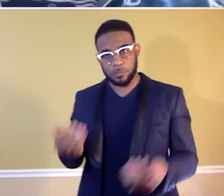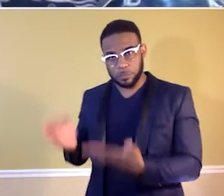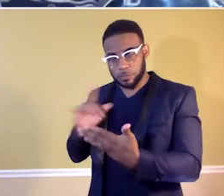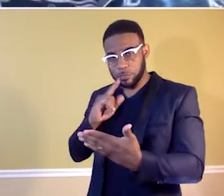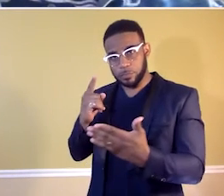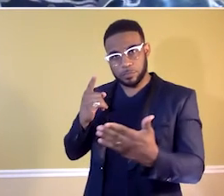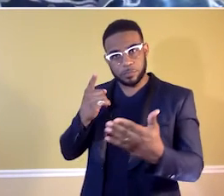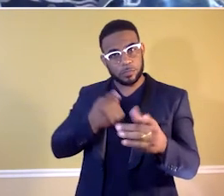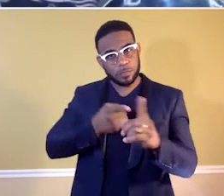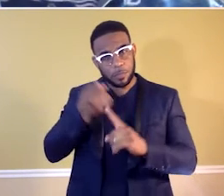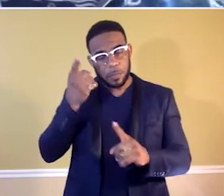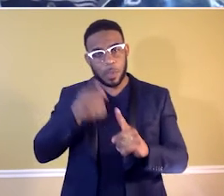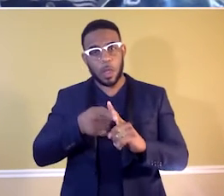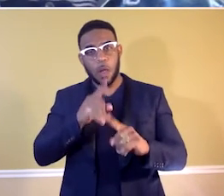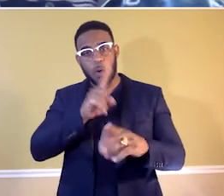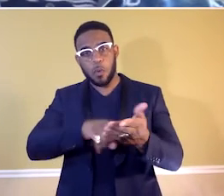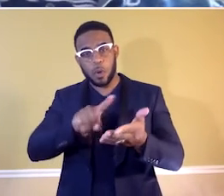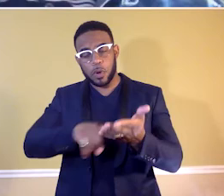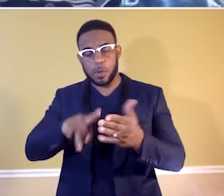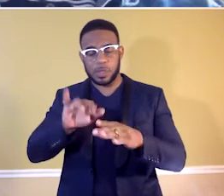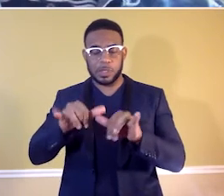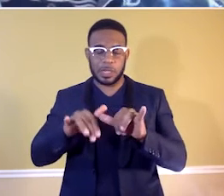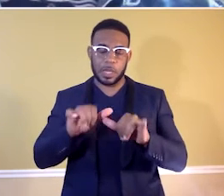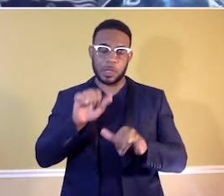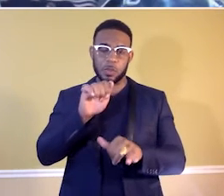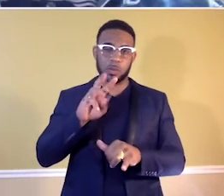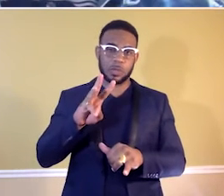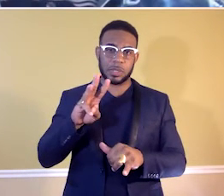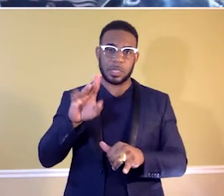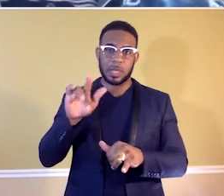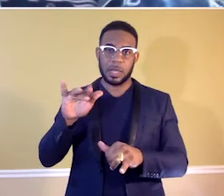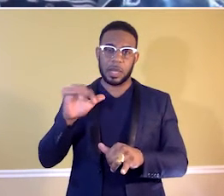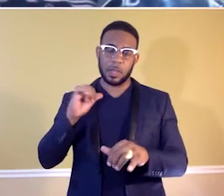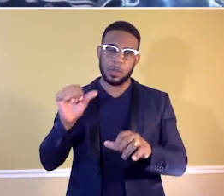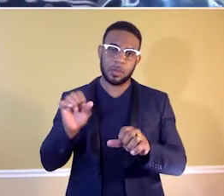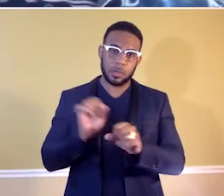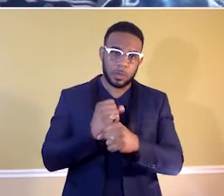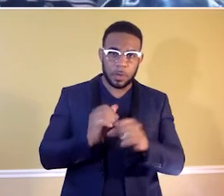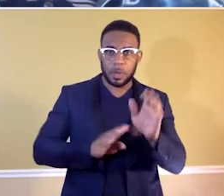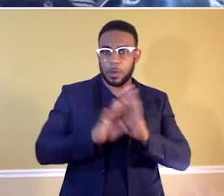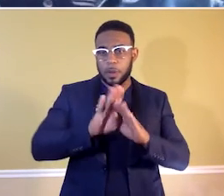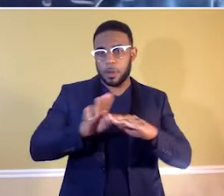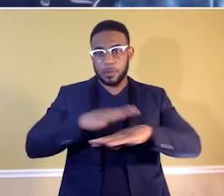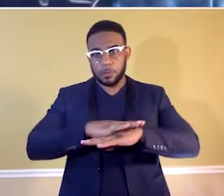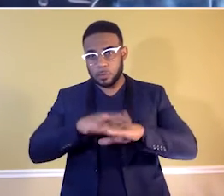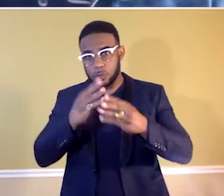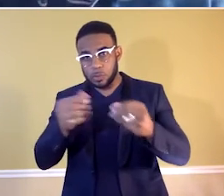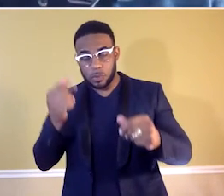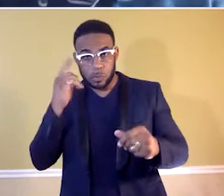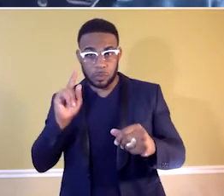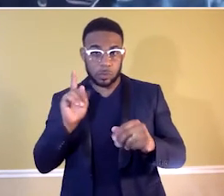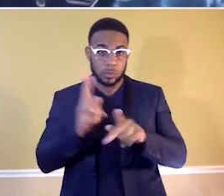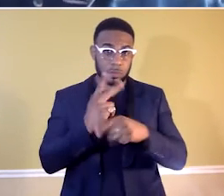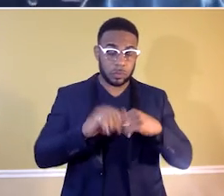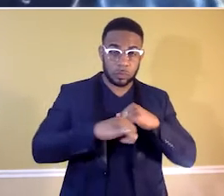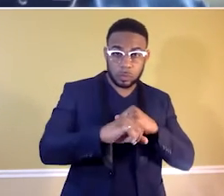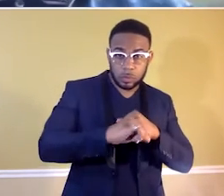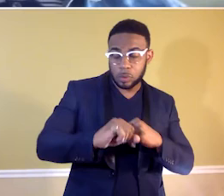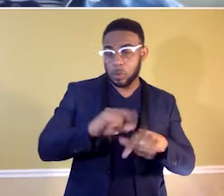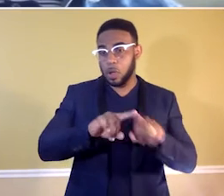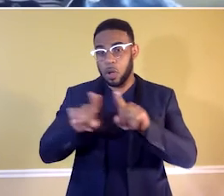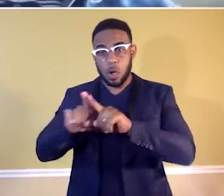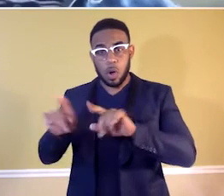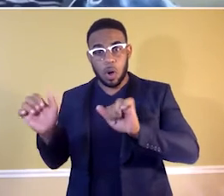research engineer at 26 Labs, where he develops platform solutions for productizing various